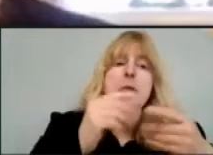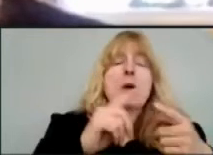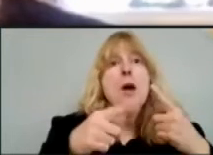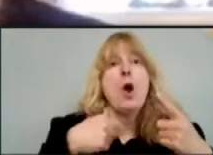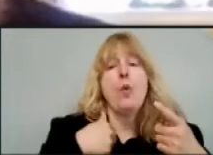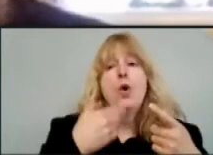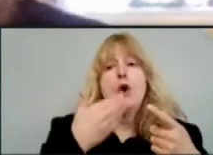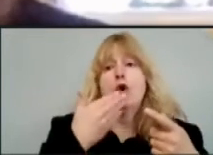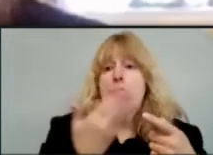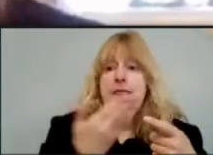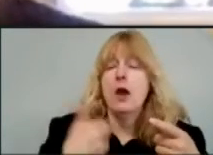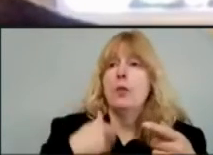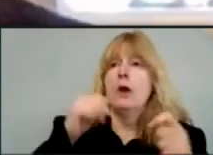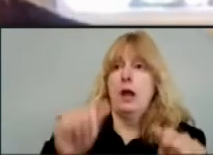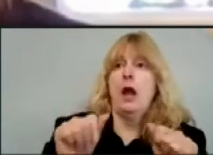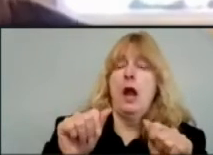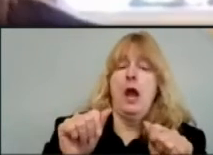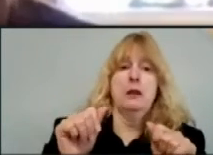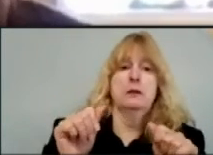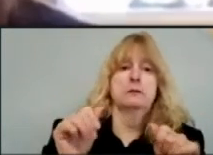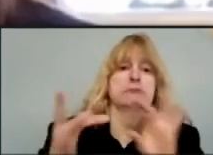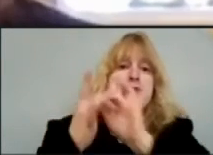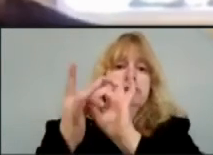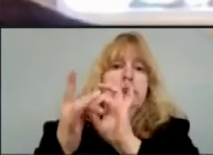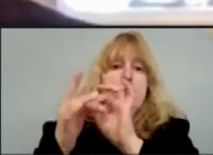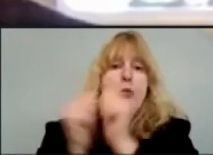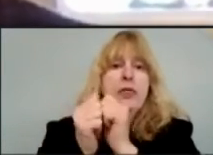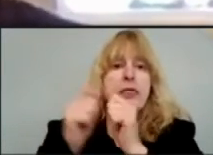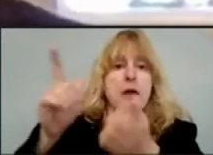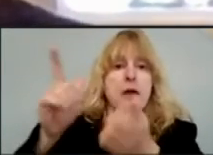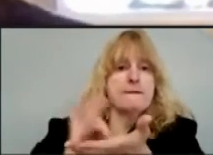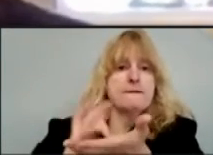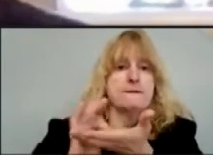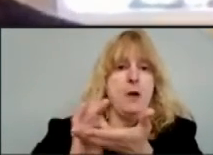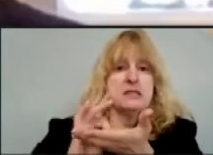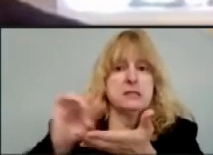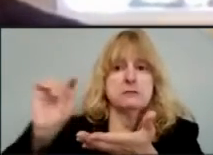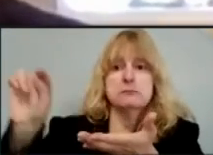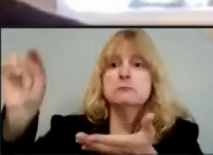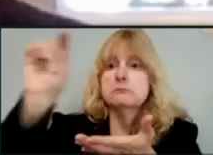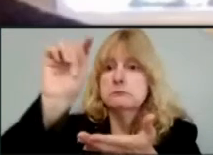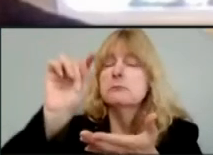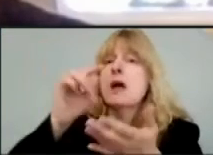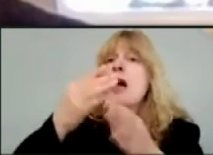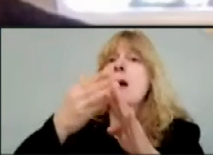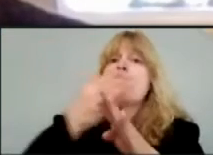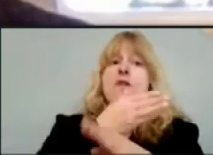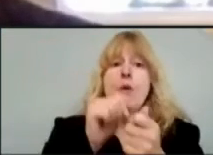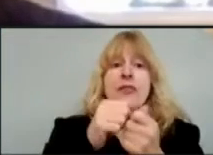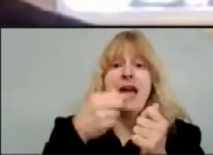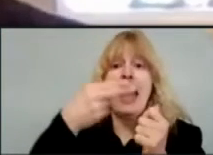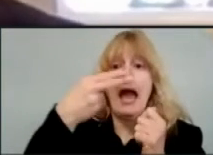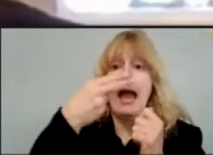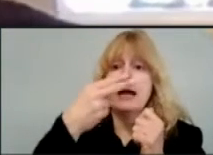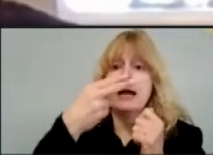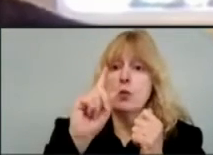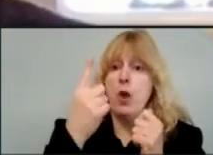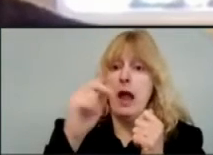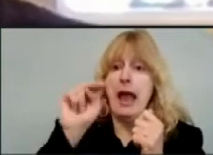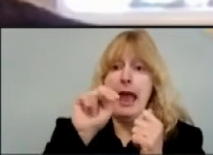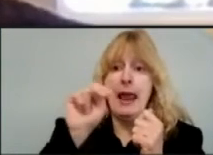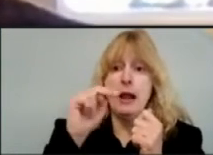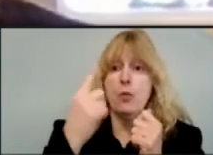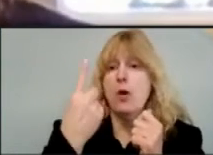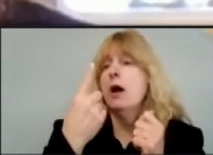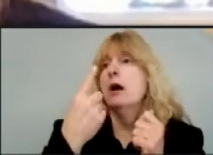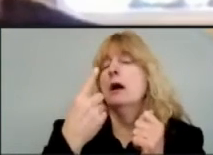pharmacies. Previously, during H1N, one of the lessons we learned is we did not engage the pharmacies early enough. And that's an